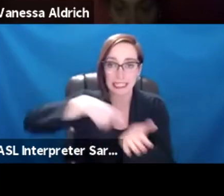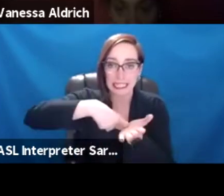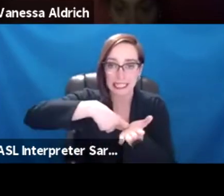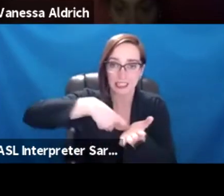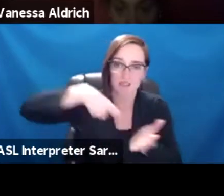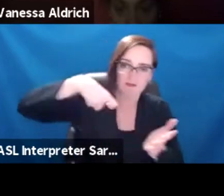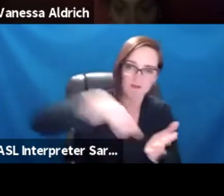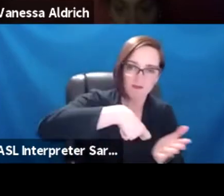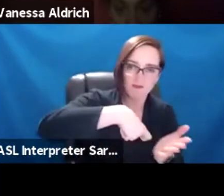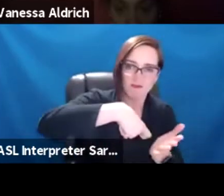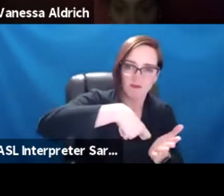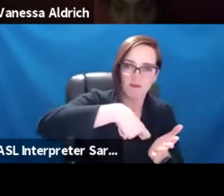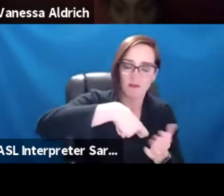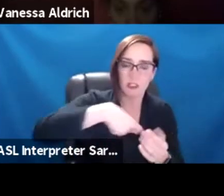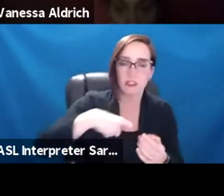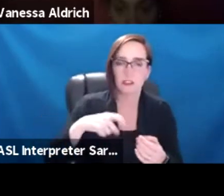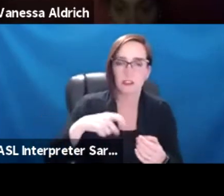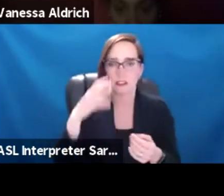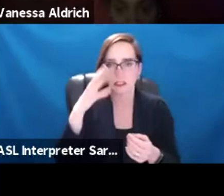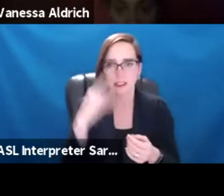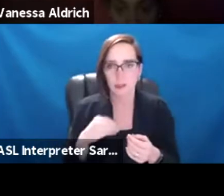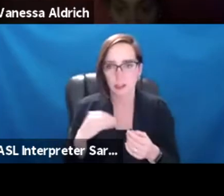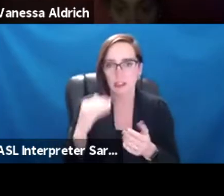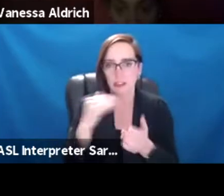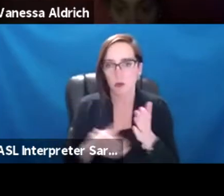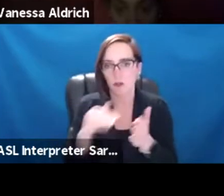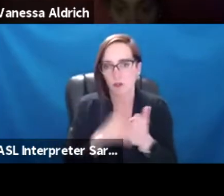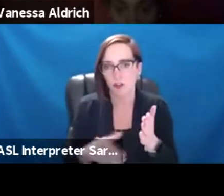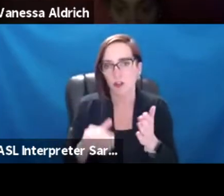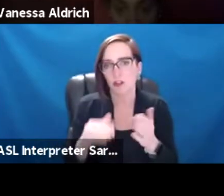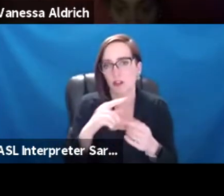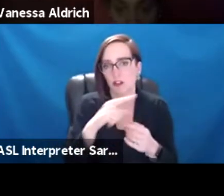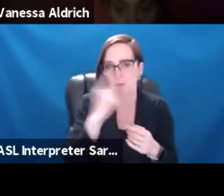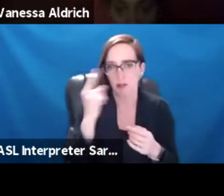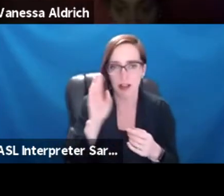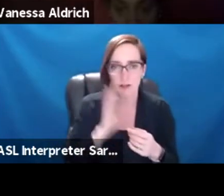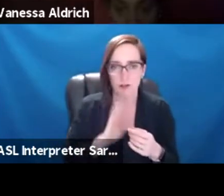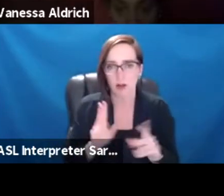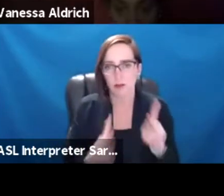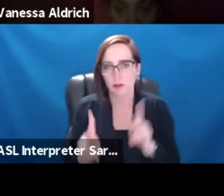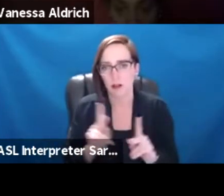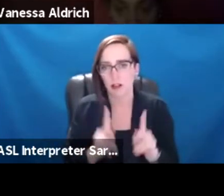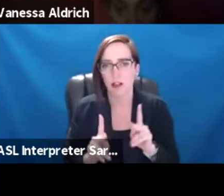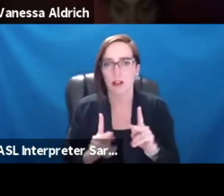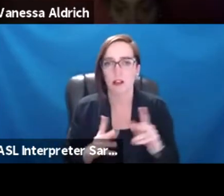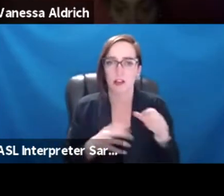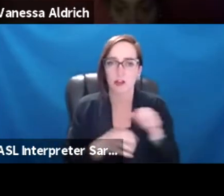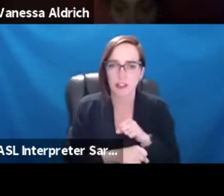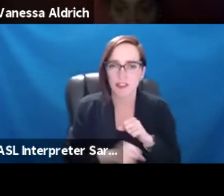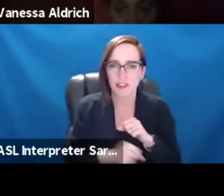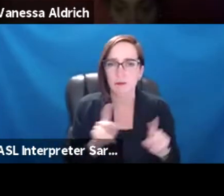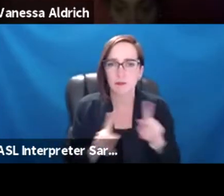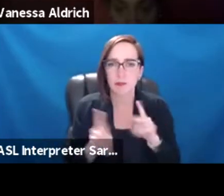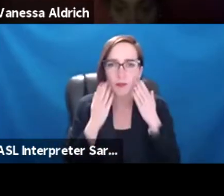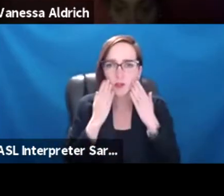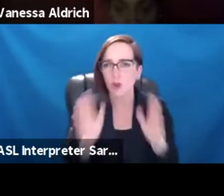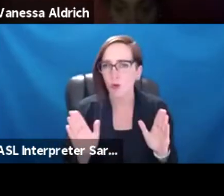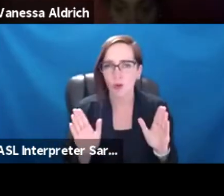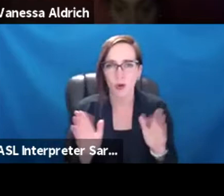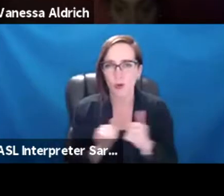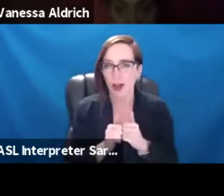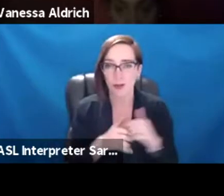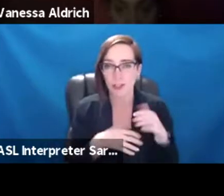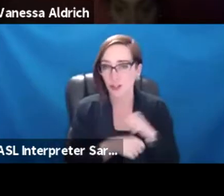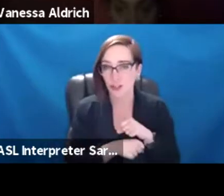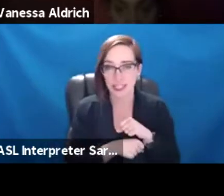Black and brown people, I am grieving that people don't know how to grieve and therefore